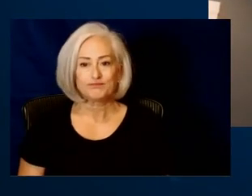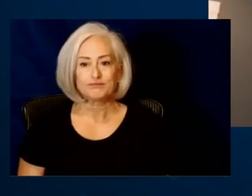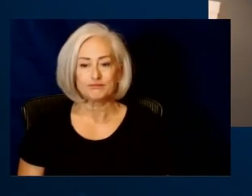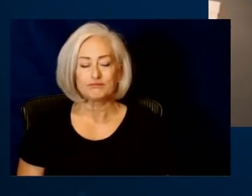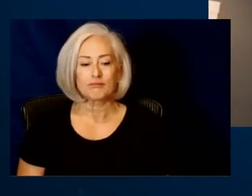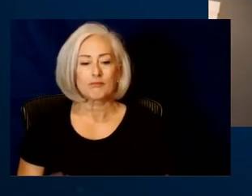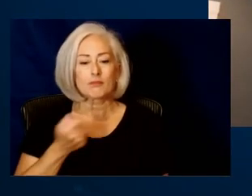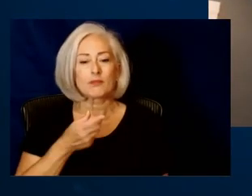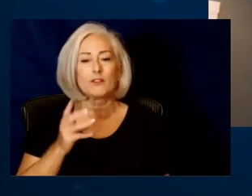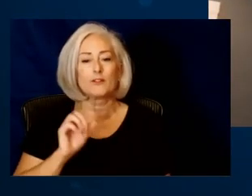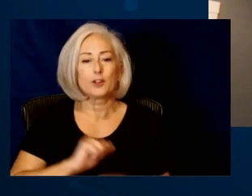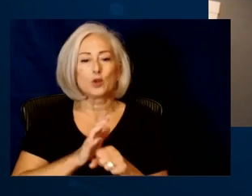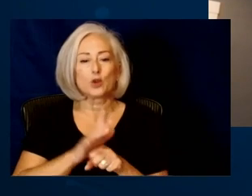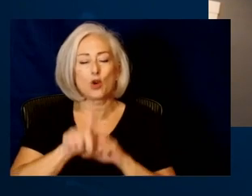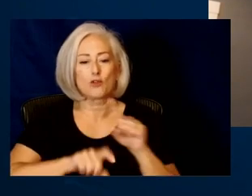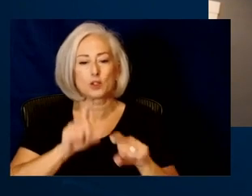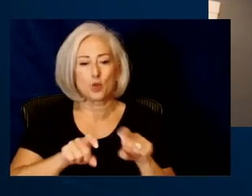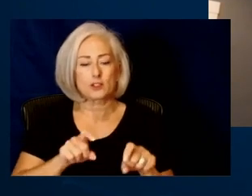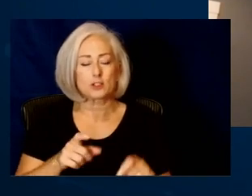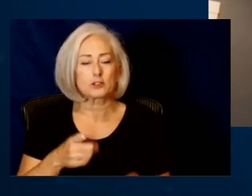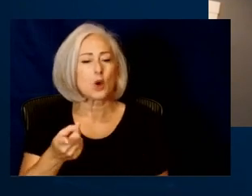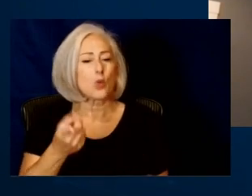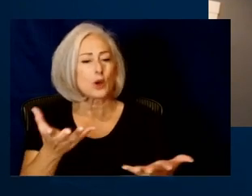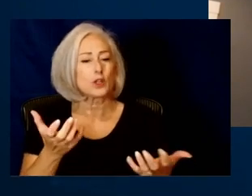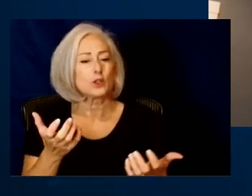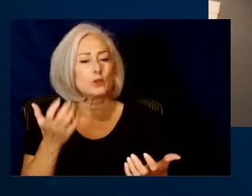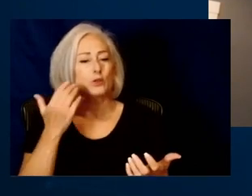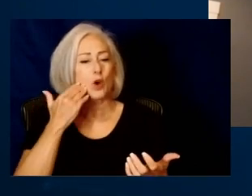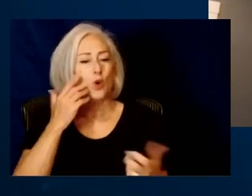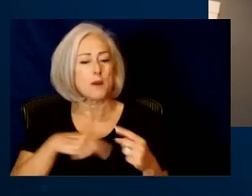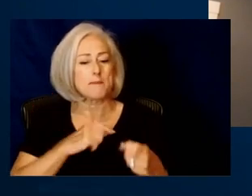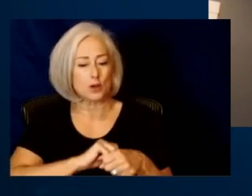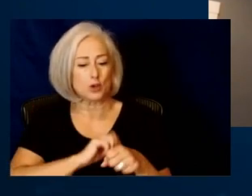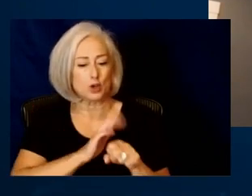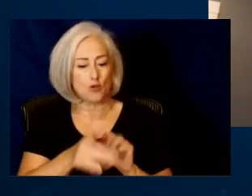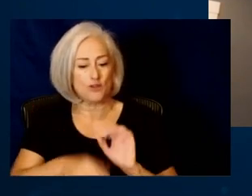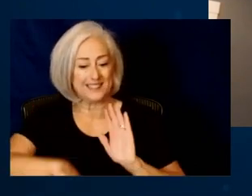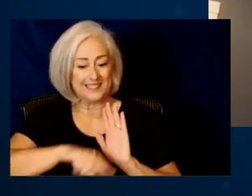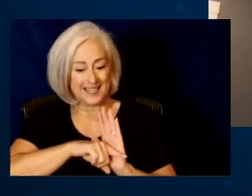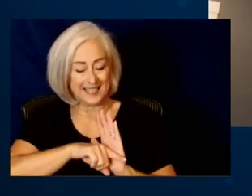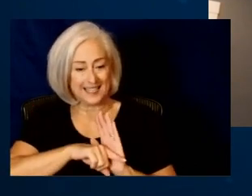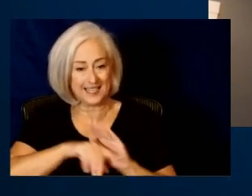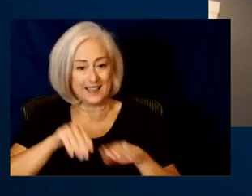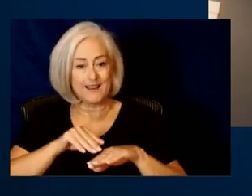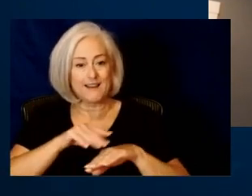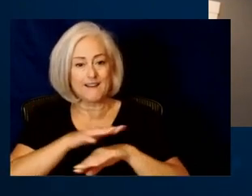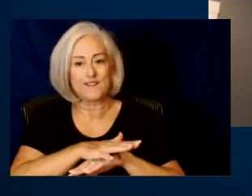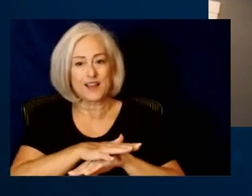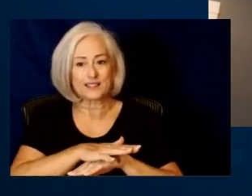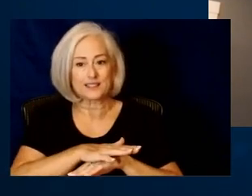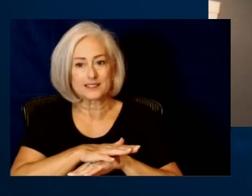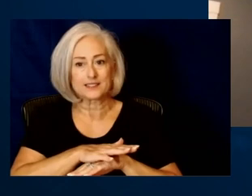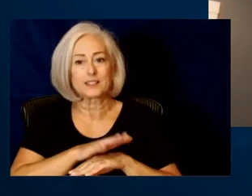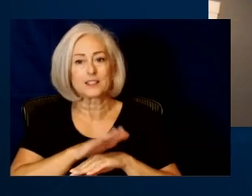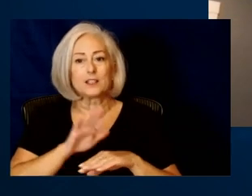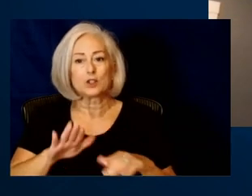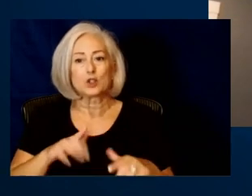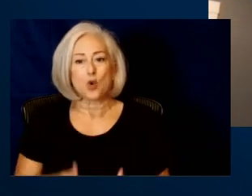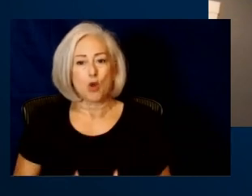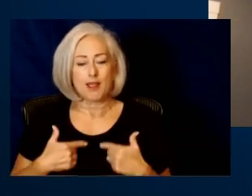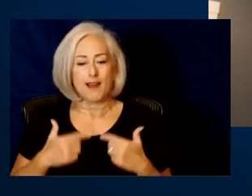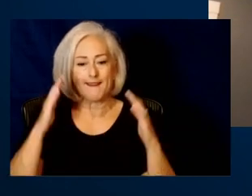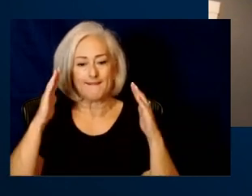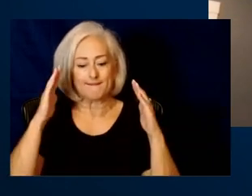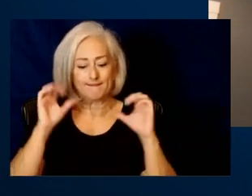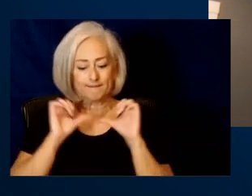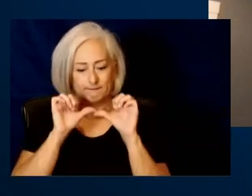questions. Gene wants to know, what do you know about the report that having COVID negatively affects the length of your life expectancy? Well,